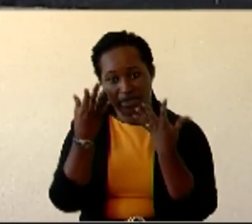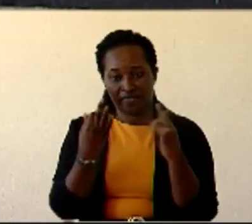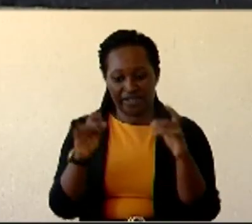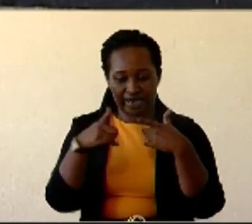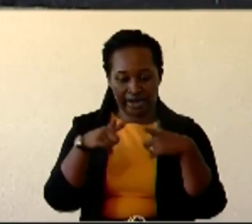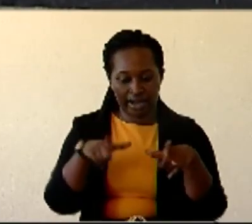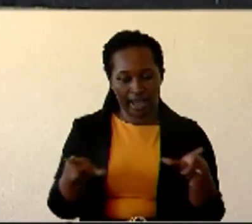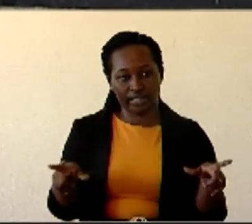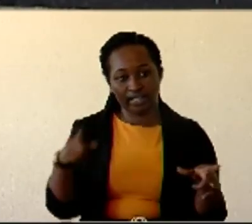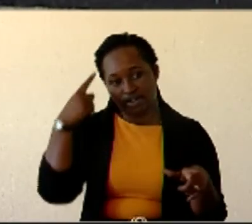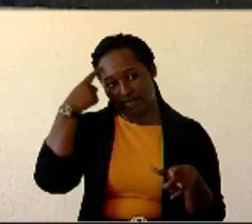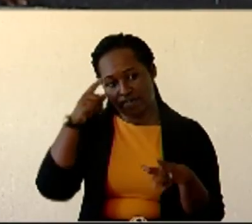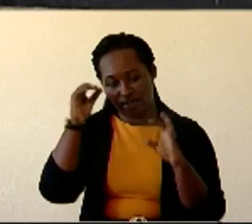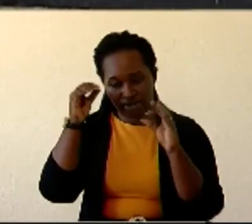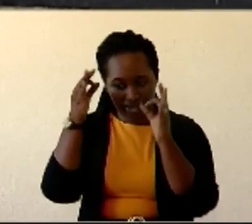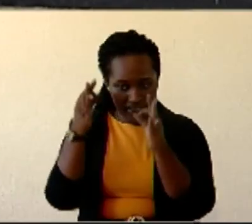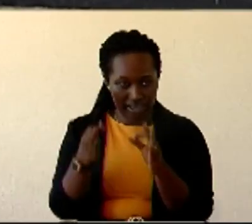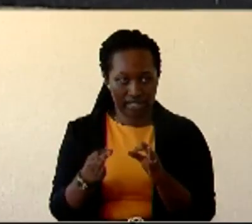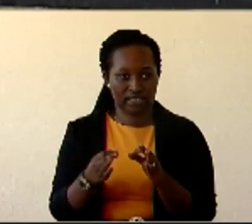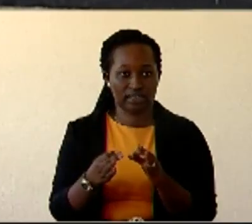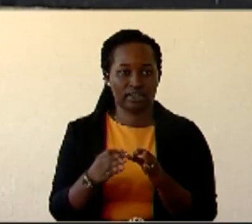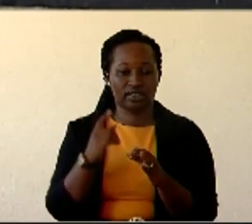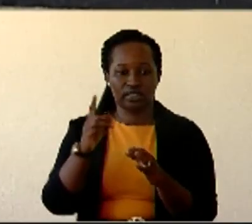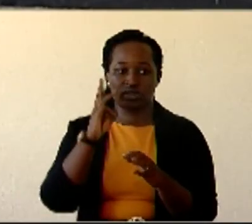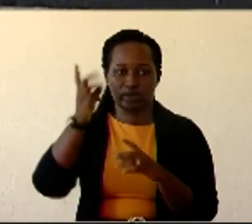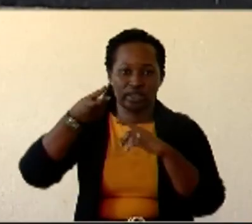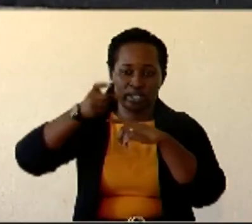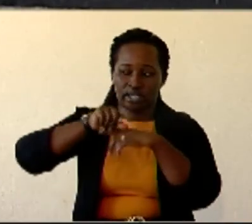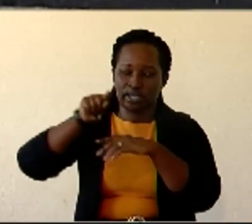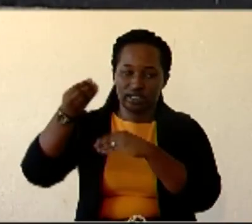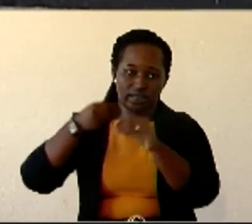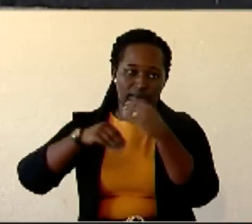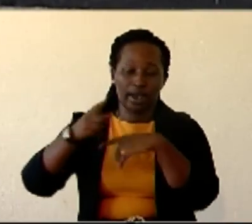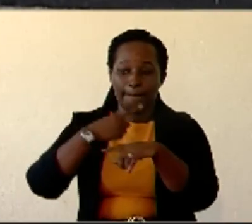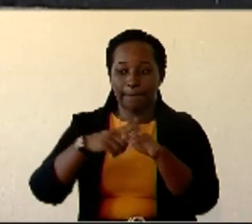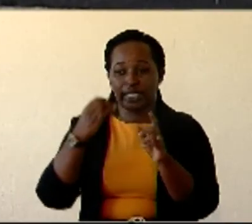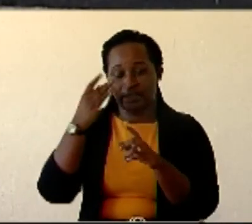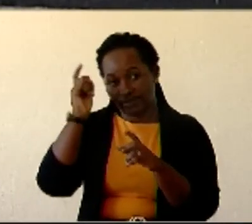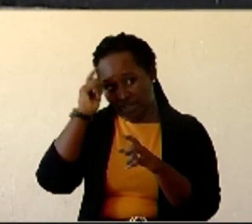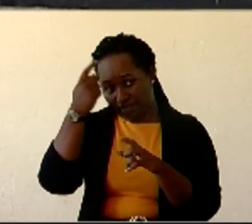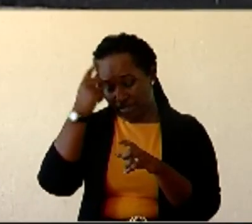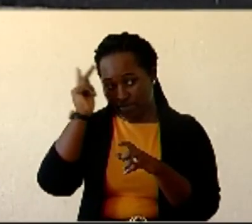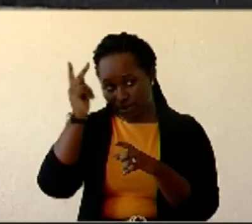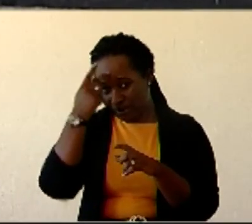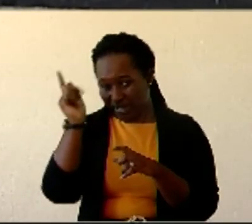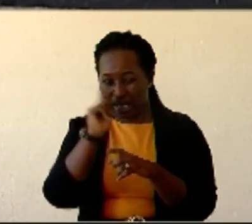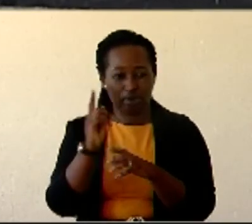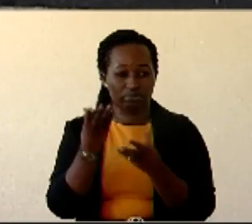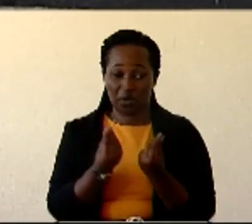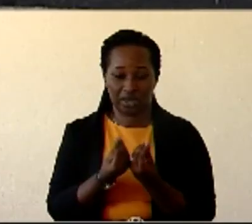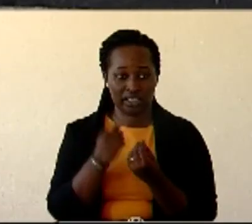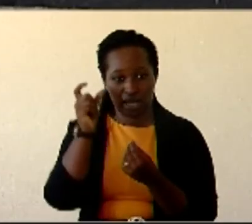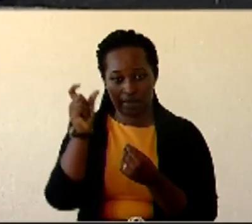for production of a given commodity, that will increase its supply. But if the government policies are favorable, for example, it